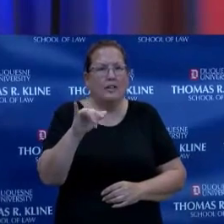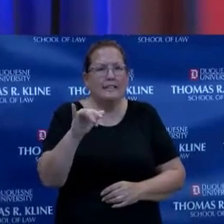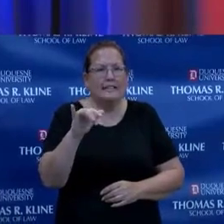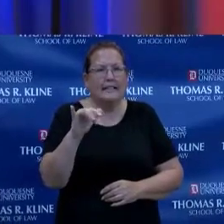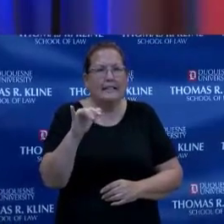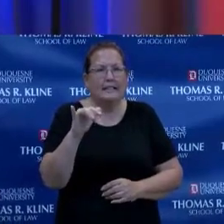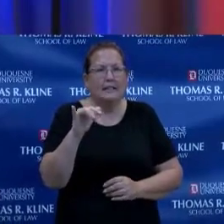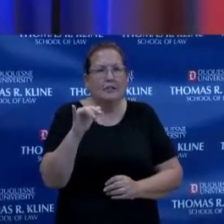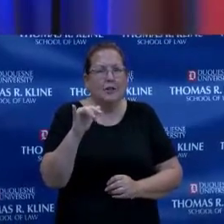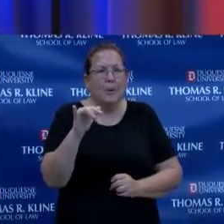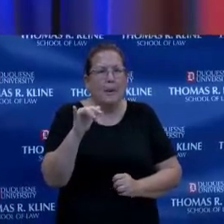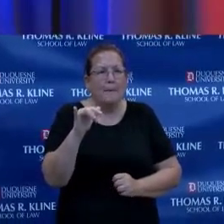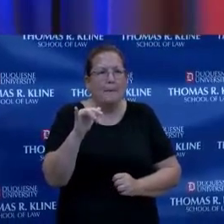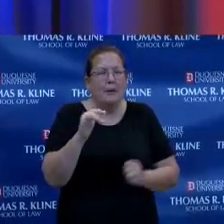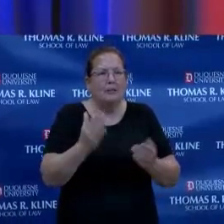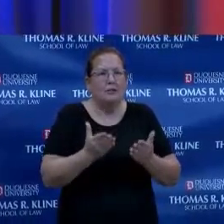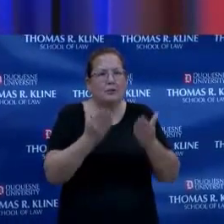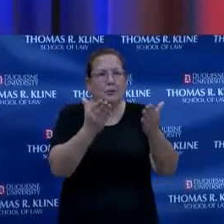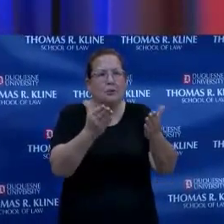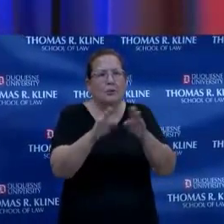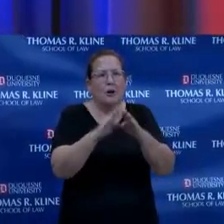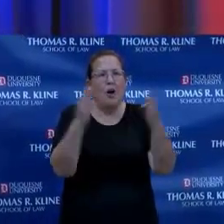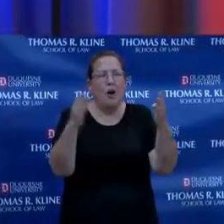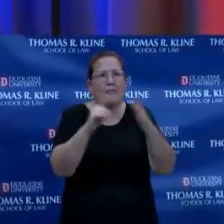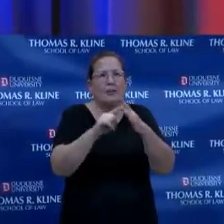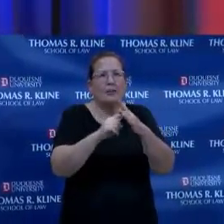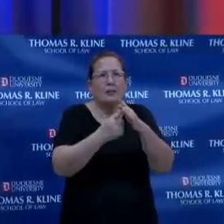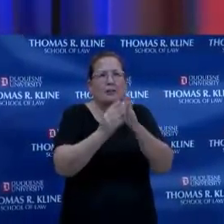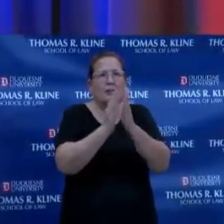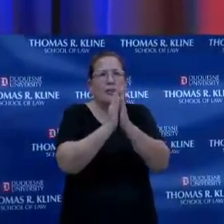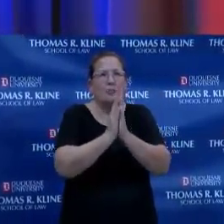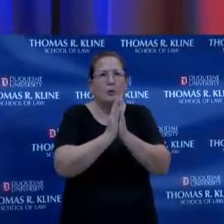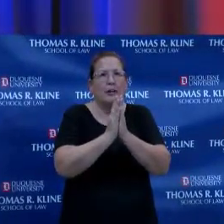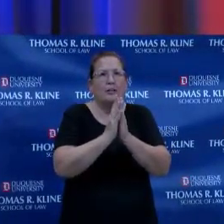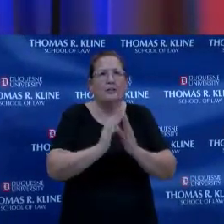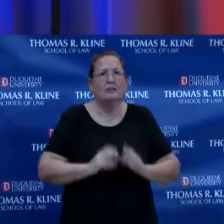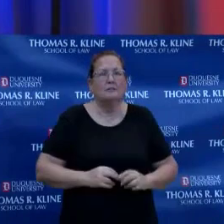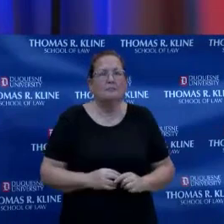Duquesne University, to offer the invocation.